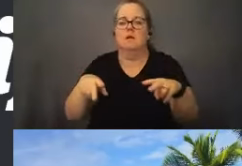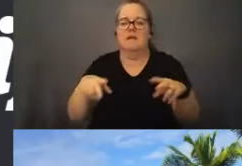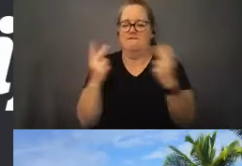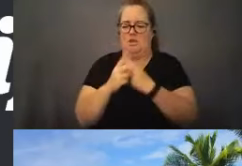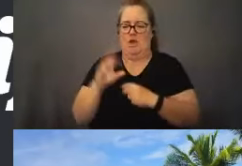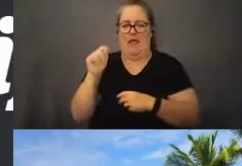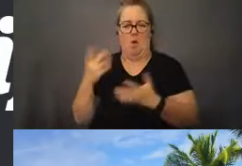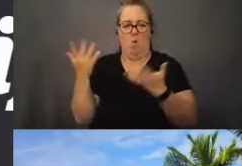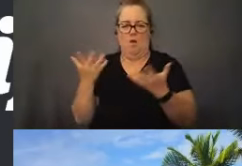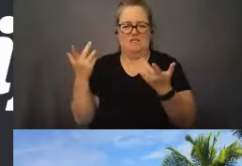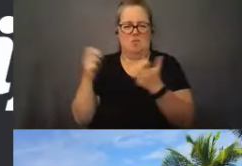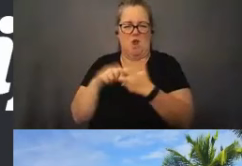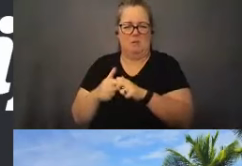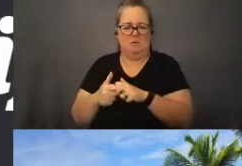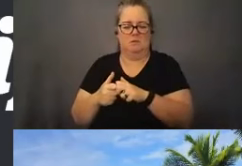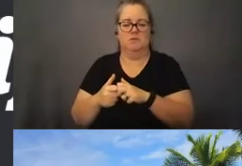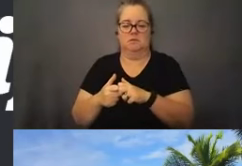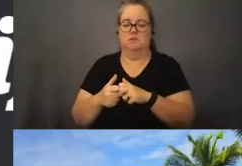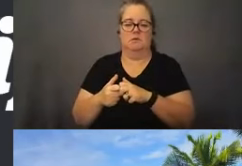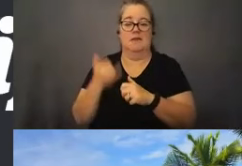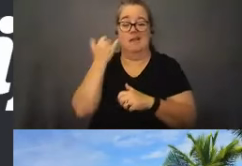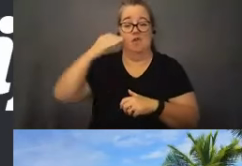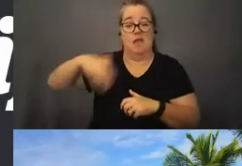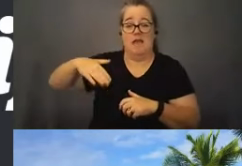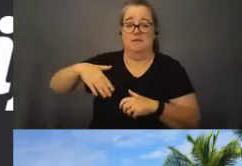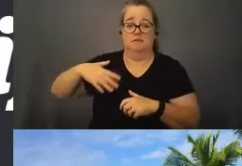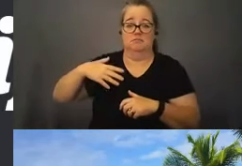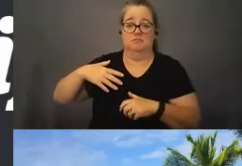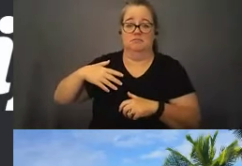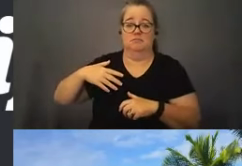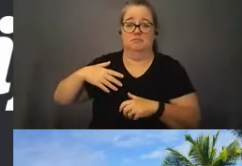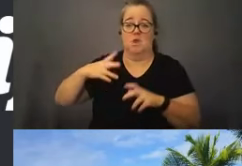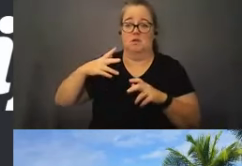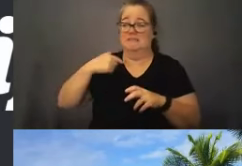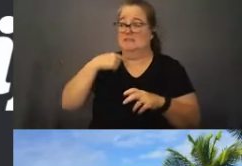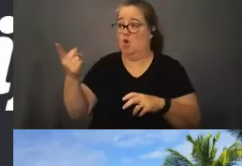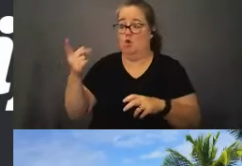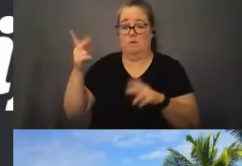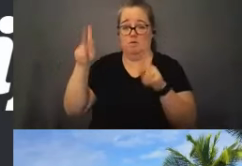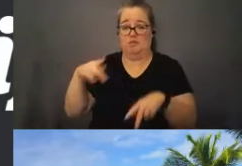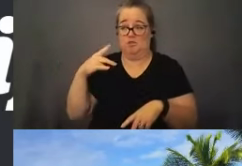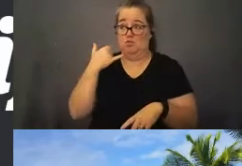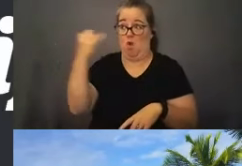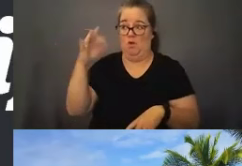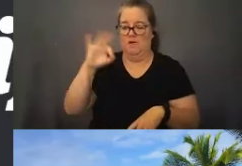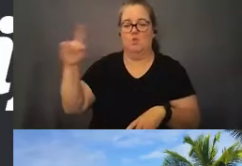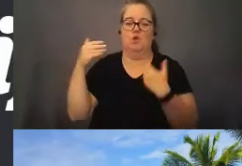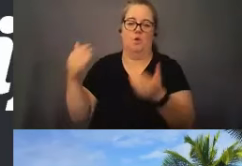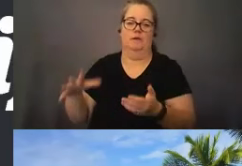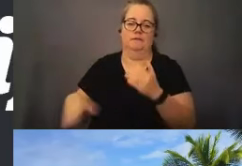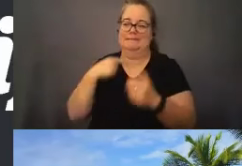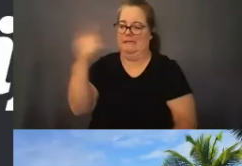was. And if you haven't already had somebody call 911, then, add that in there. But otherwise, you'll just